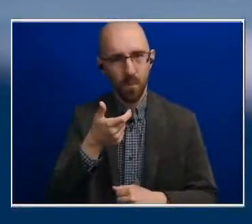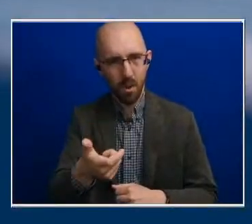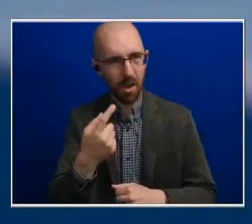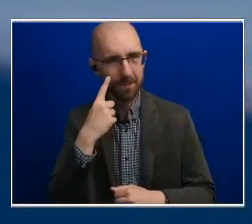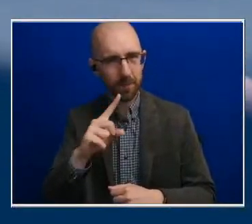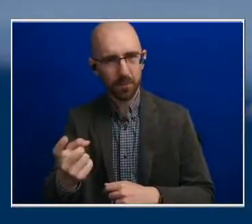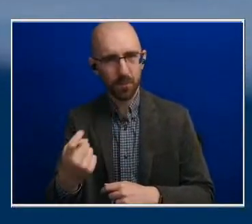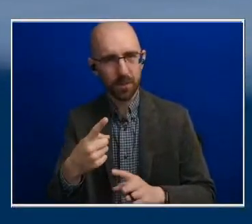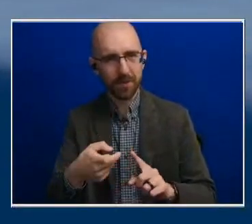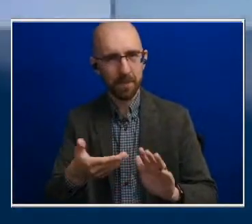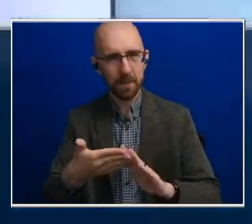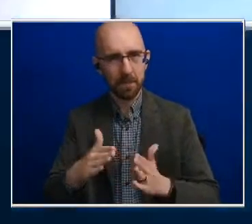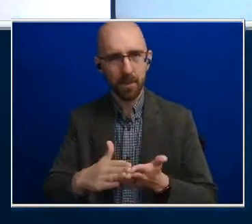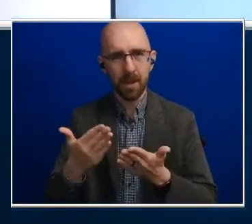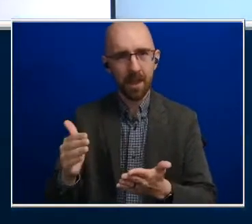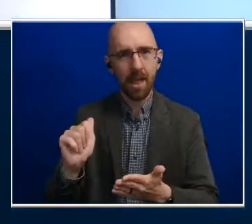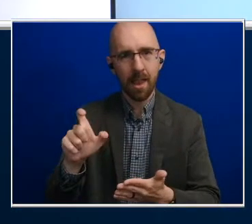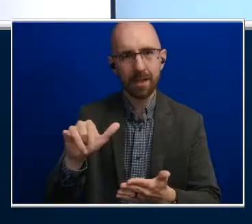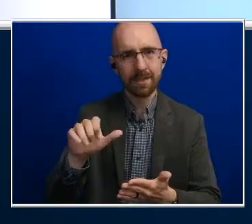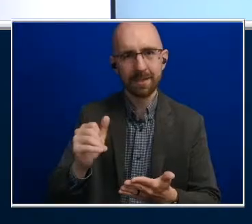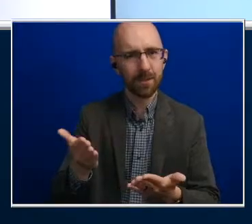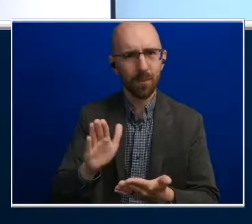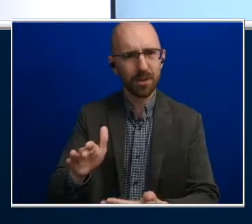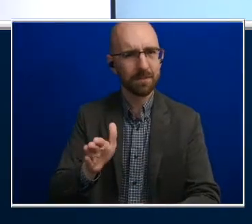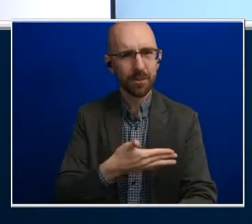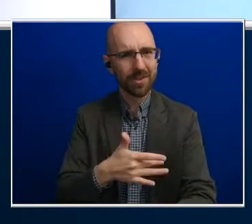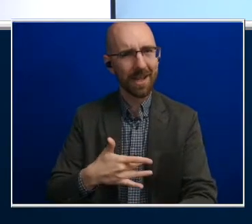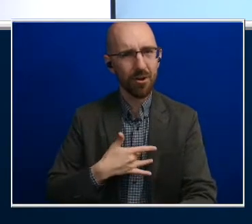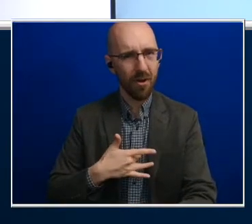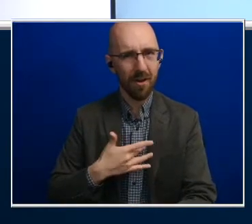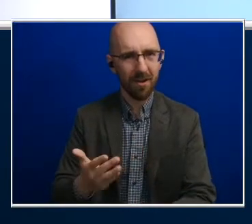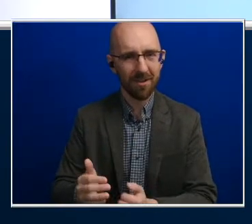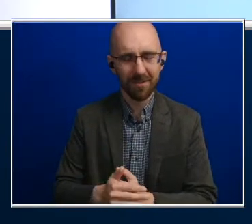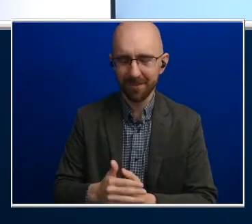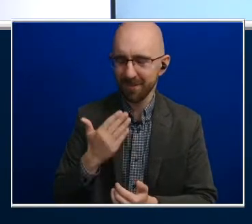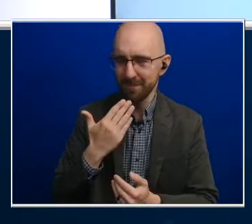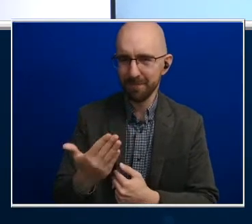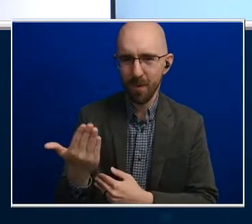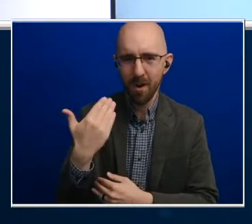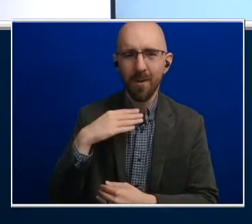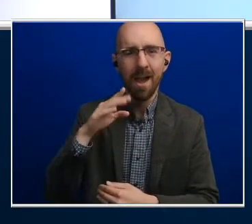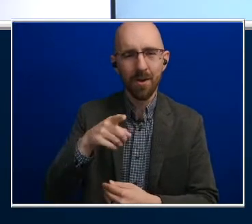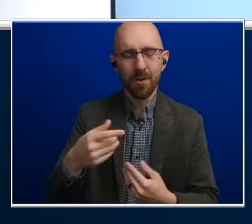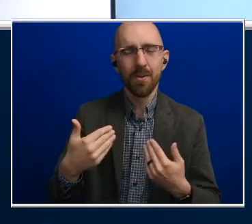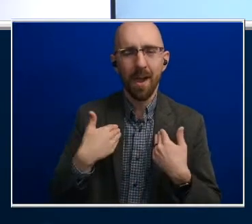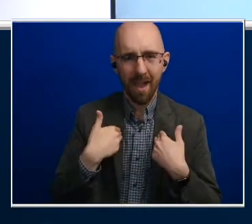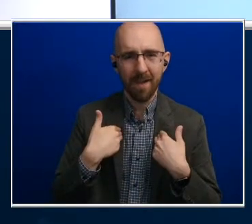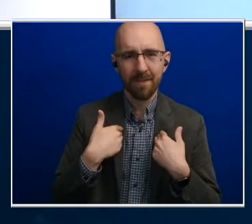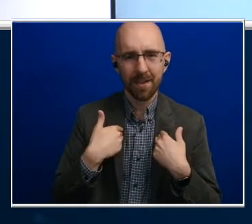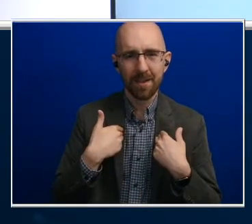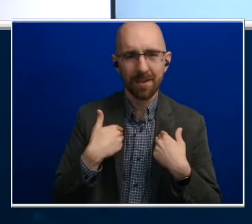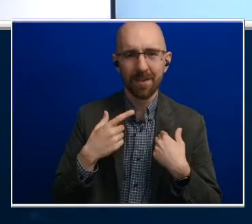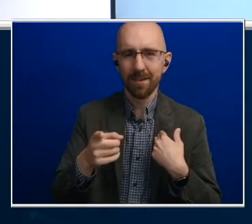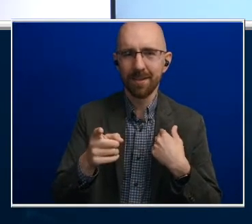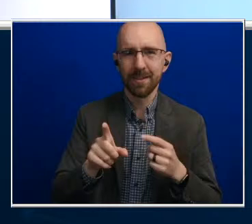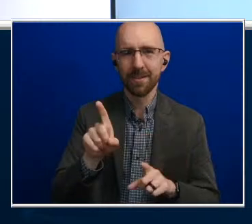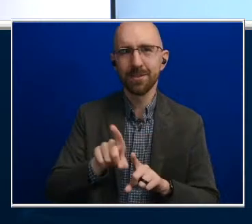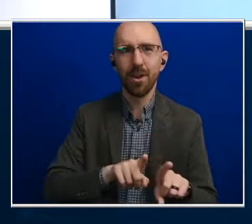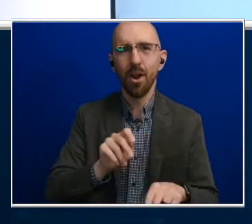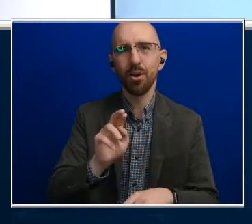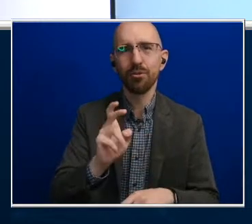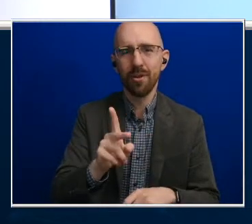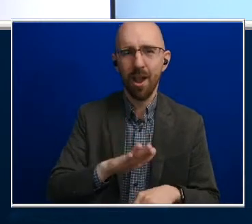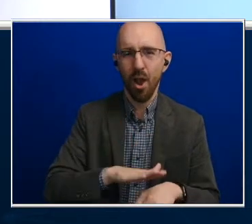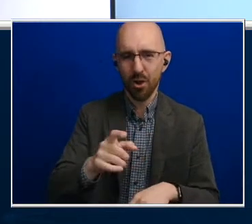Alexis, what's singing in your heart? Good morning. Well, I know you have Star Trek on your mind, right? I